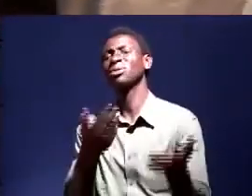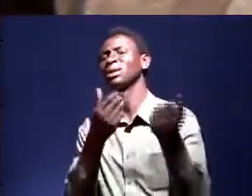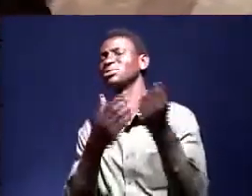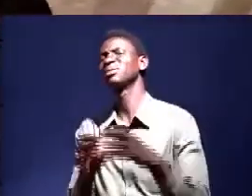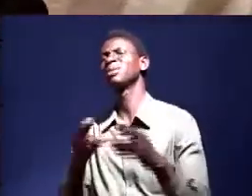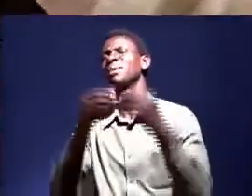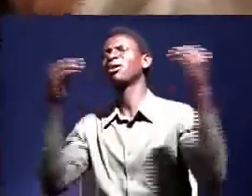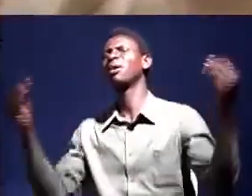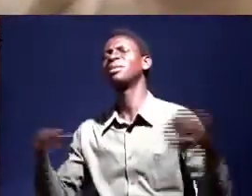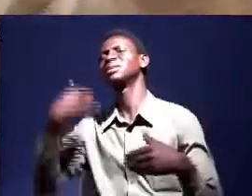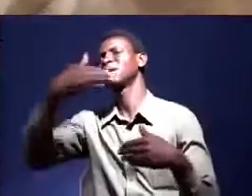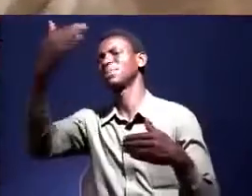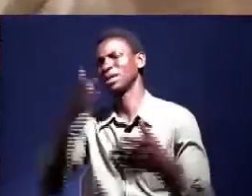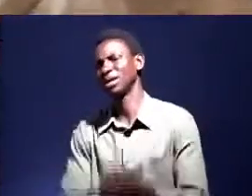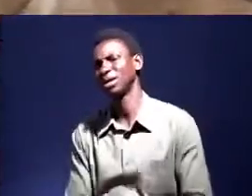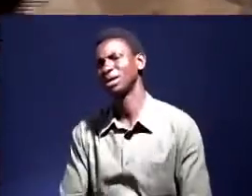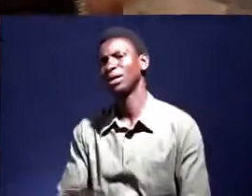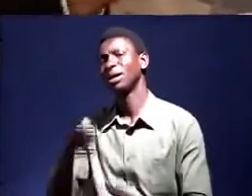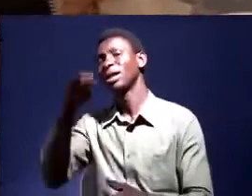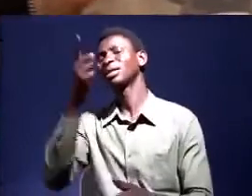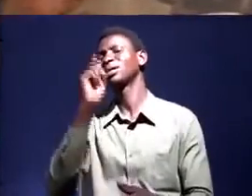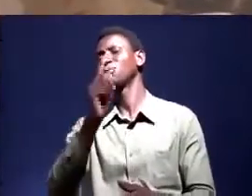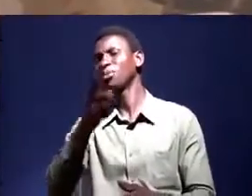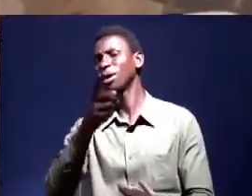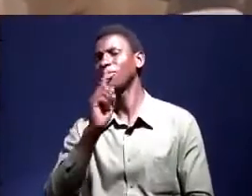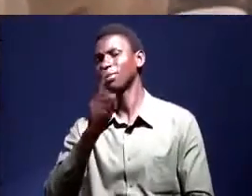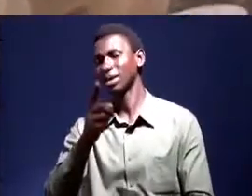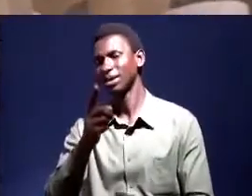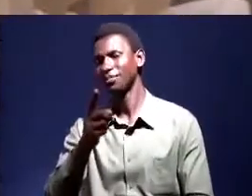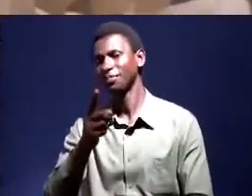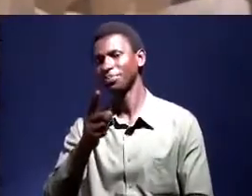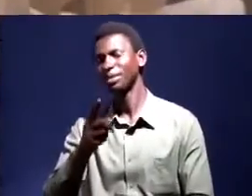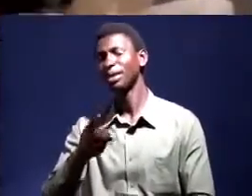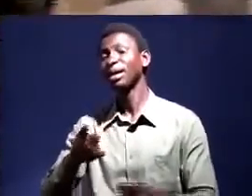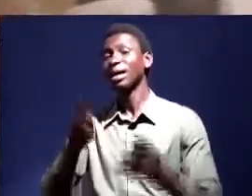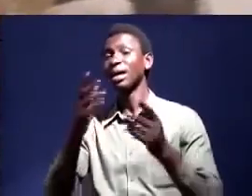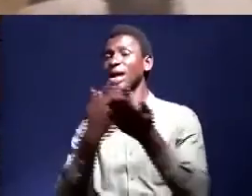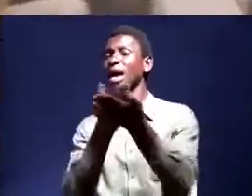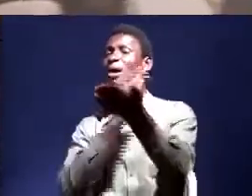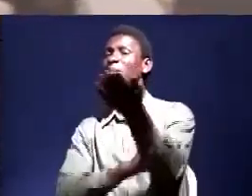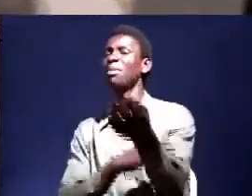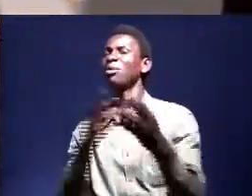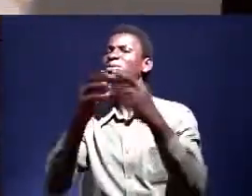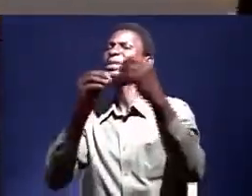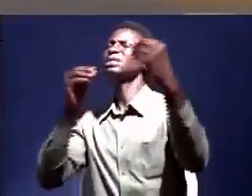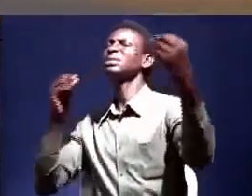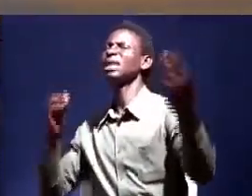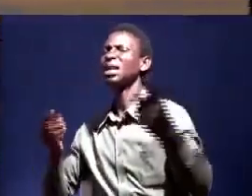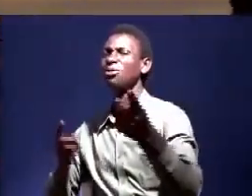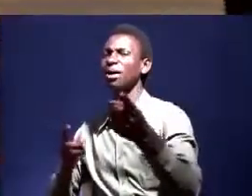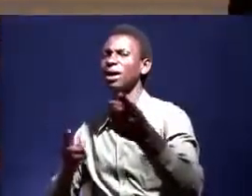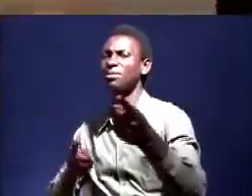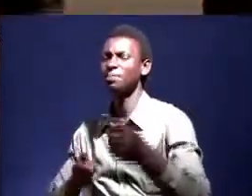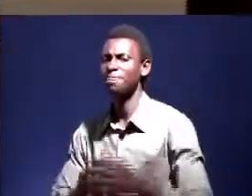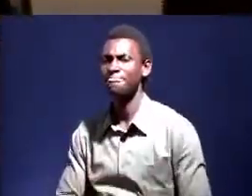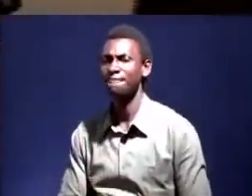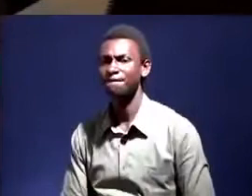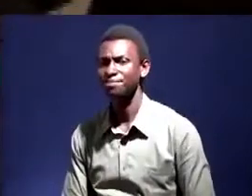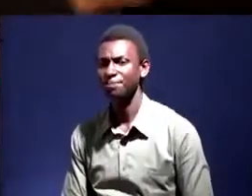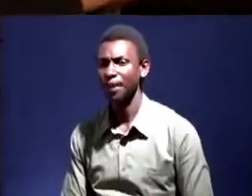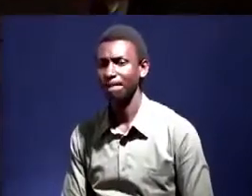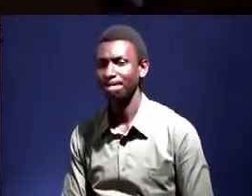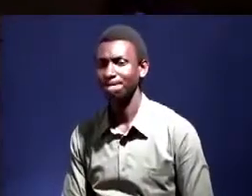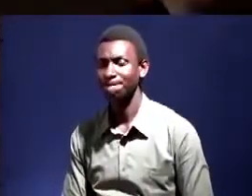late. Lakini wewe kama upapa, never too late. Hujachelewa. Let me tell you about Peter. Hebu nikwambie juu ya Petro.